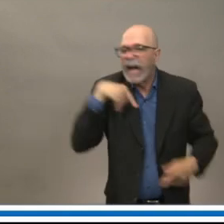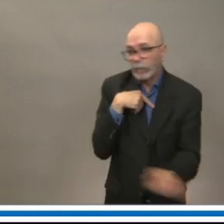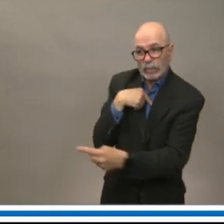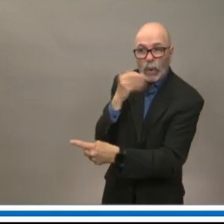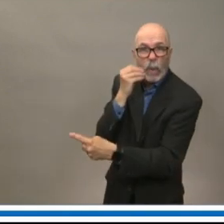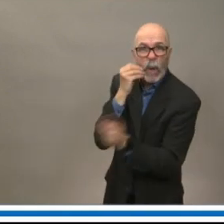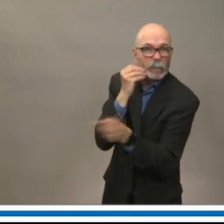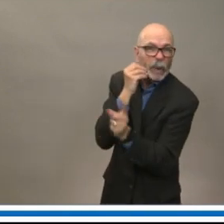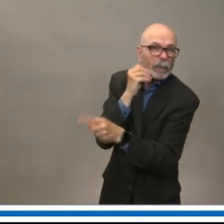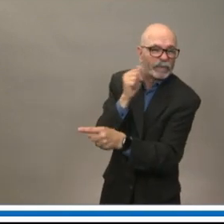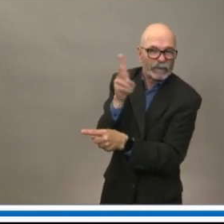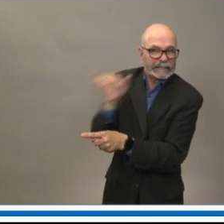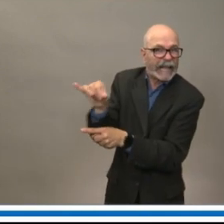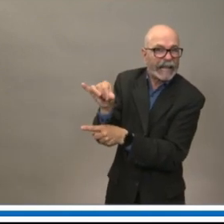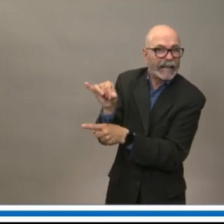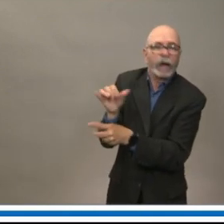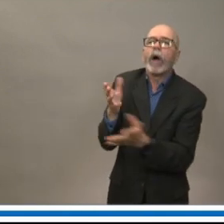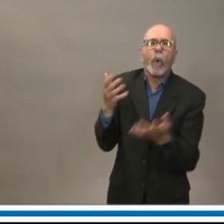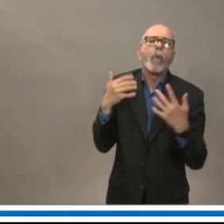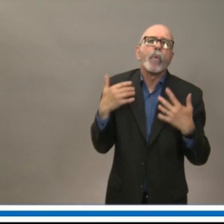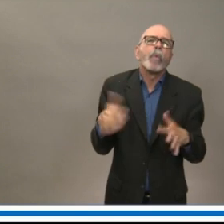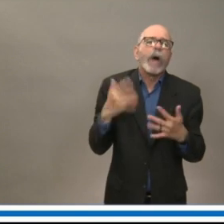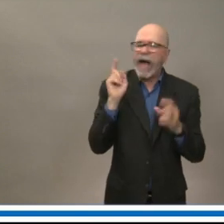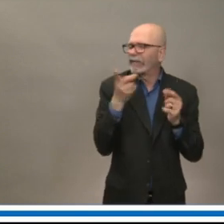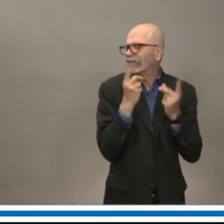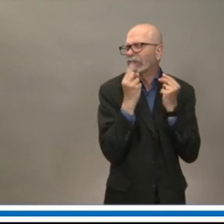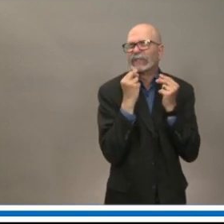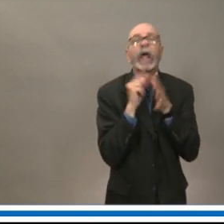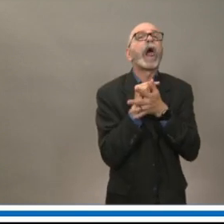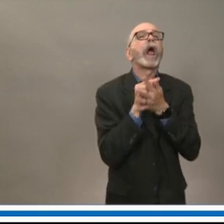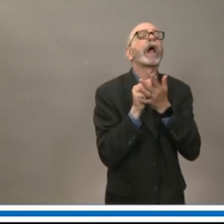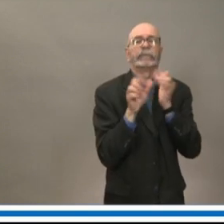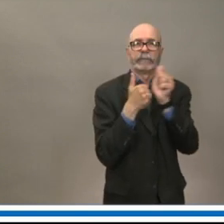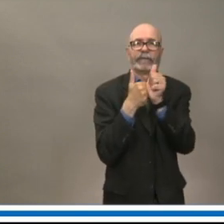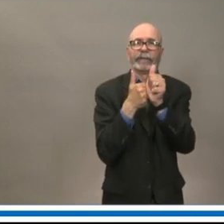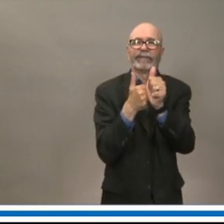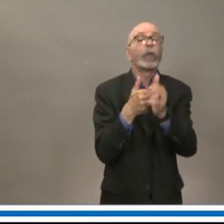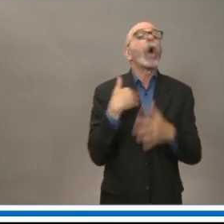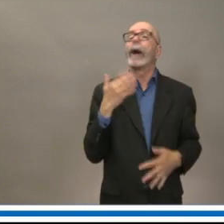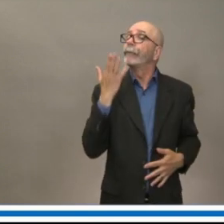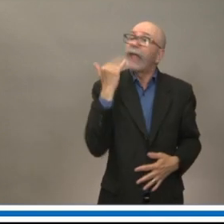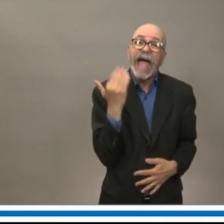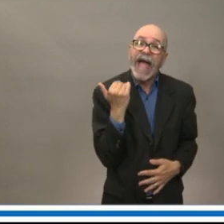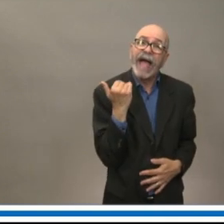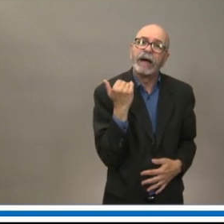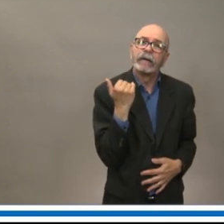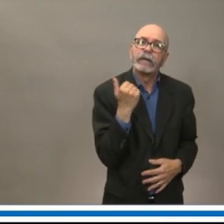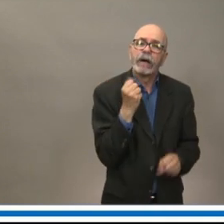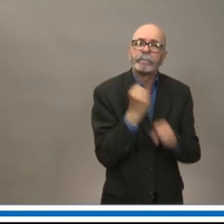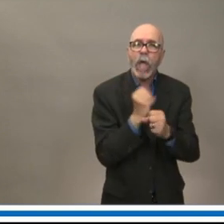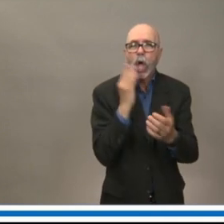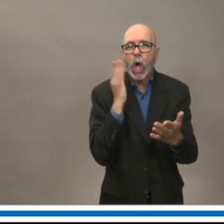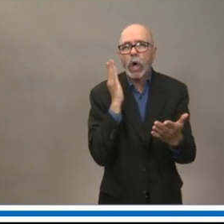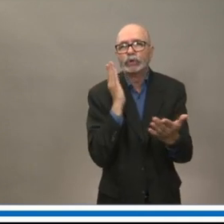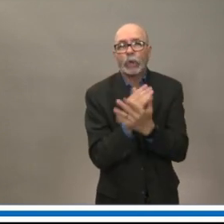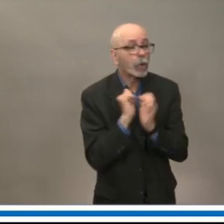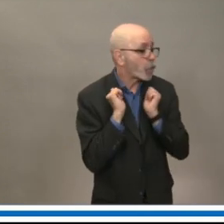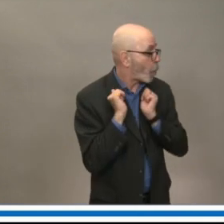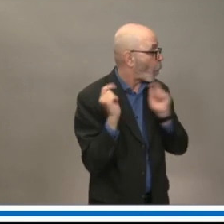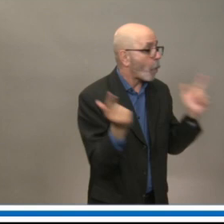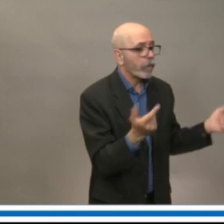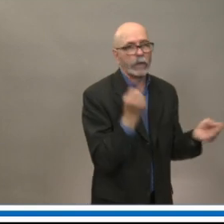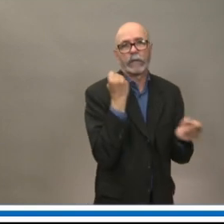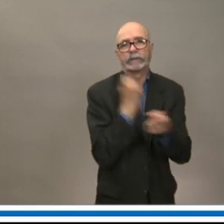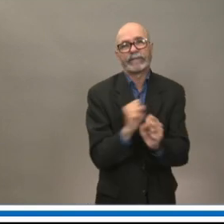doing all of this to ensure that your loved ones are safe. And don't forget our nursing home staff. You know